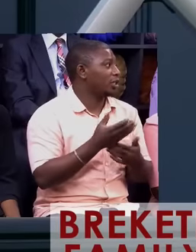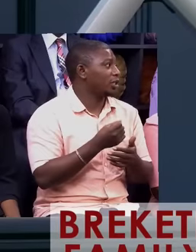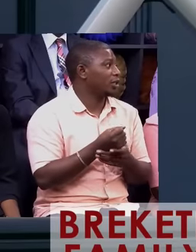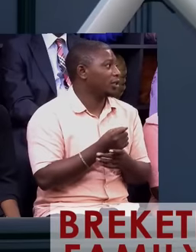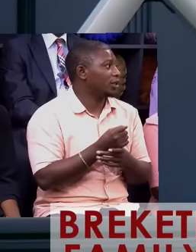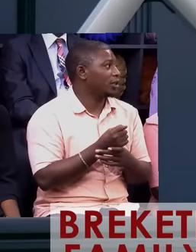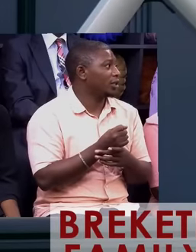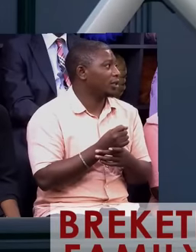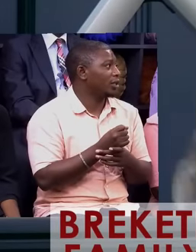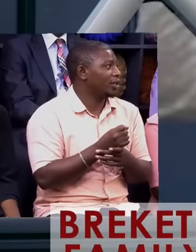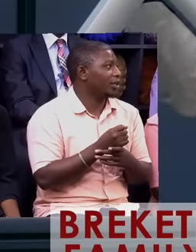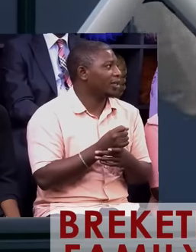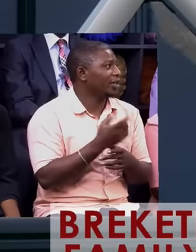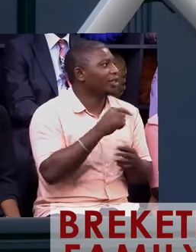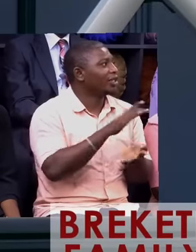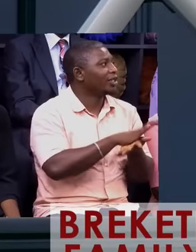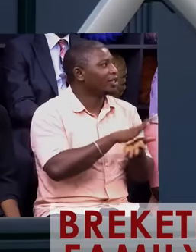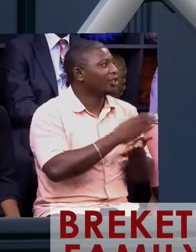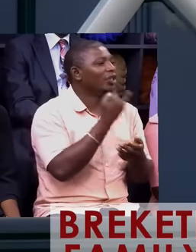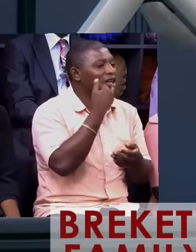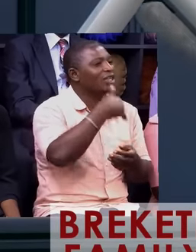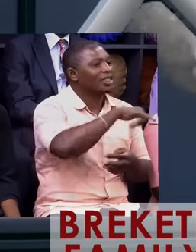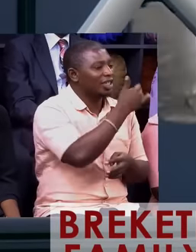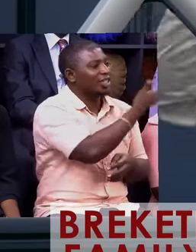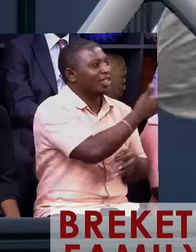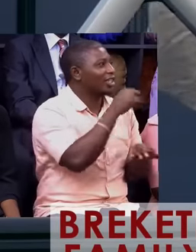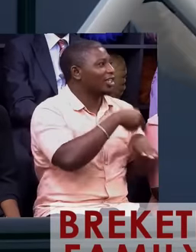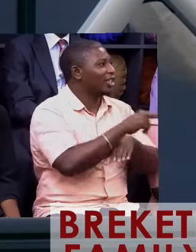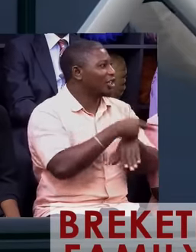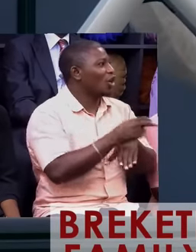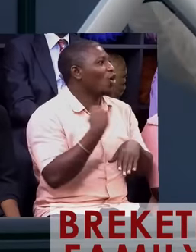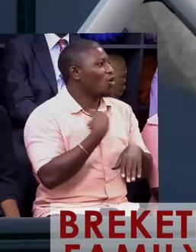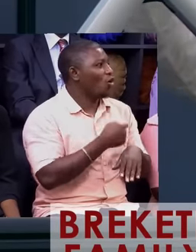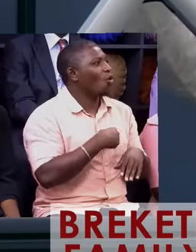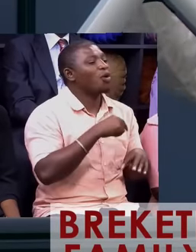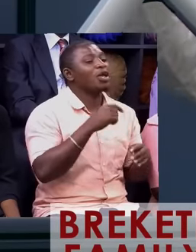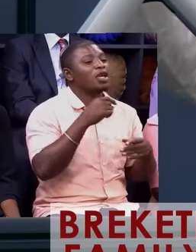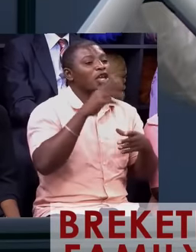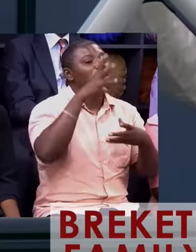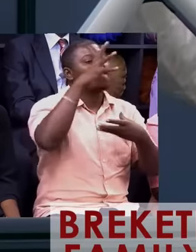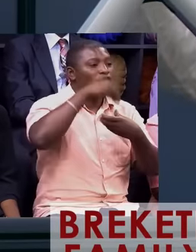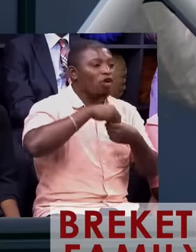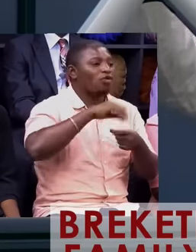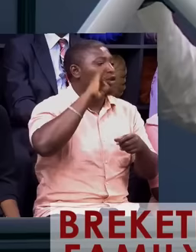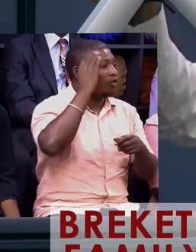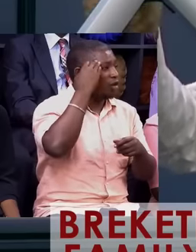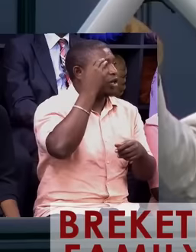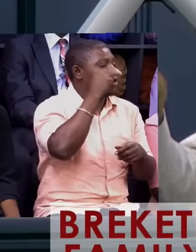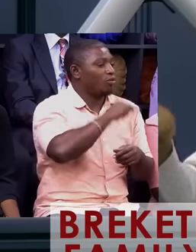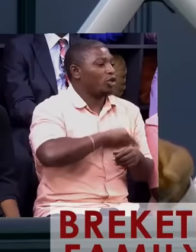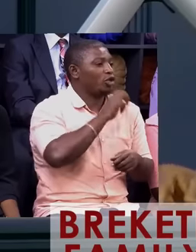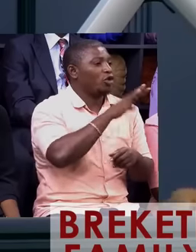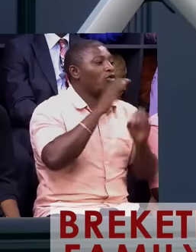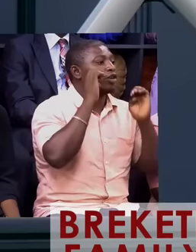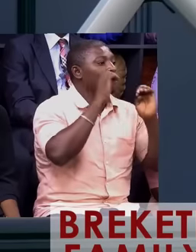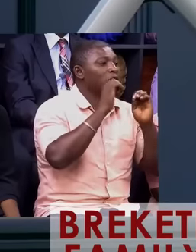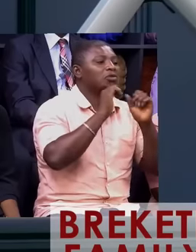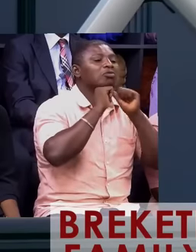Ali matters the school is still in existence we Engage The Federal Ministry of Education nothing